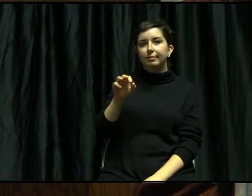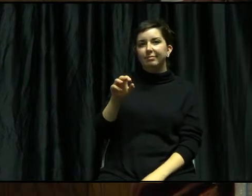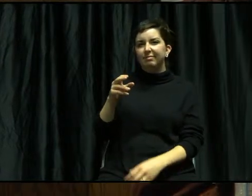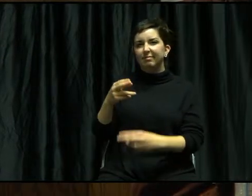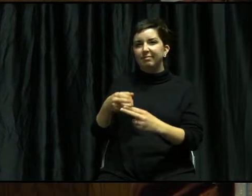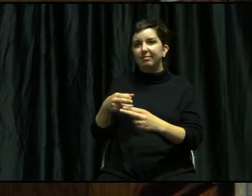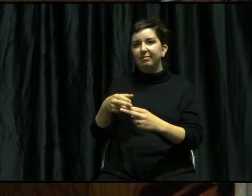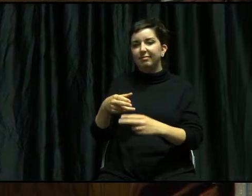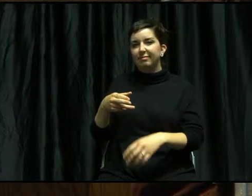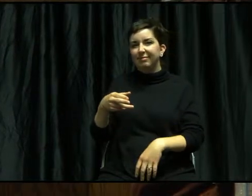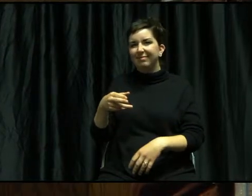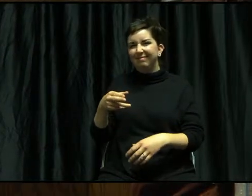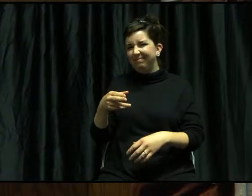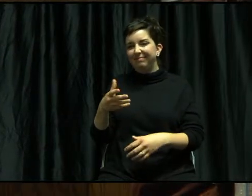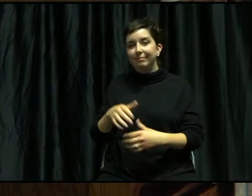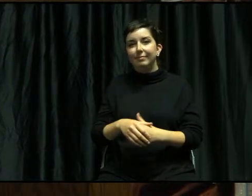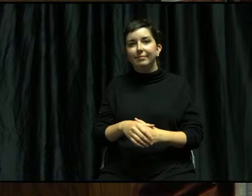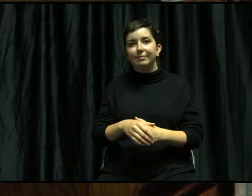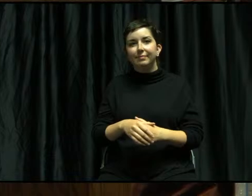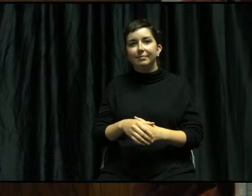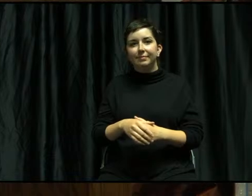Michael Voss.